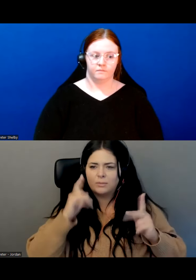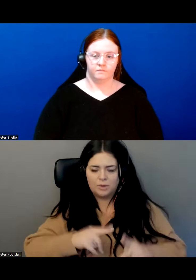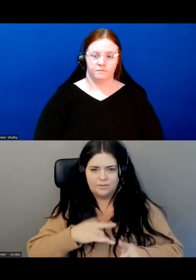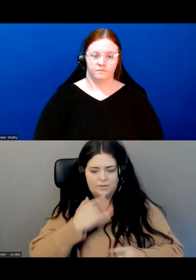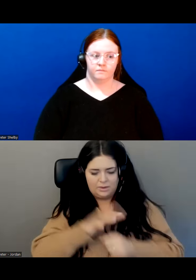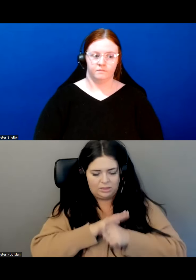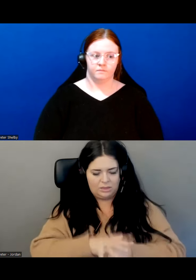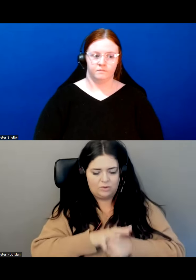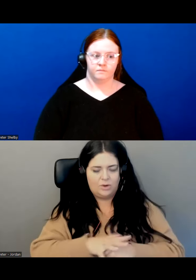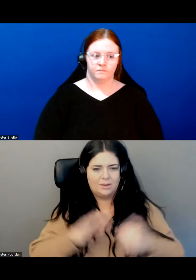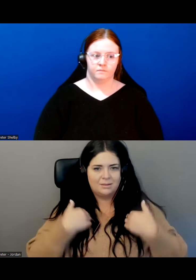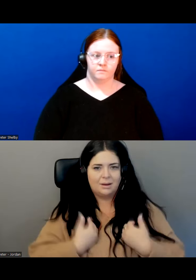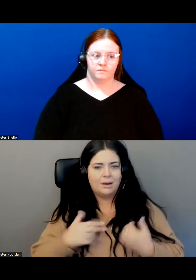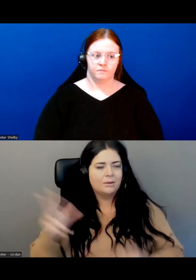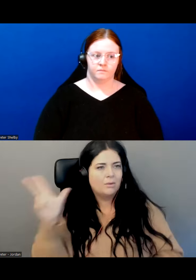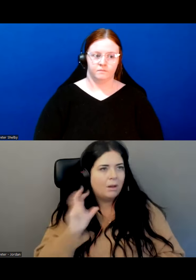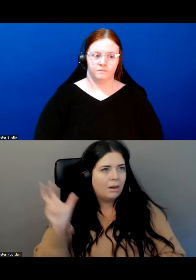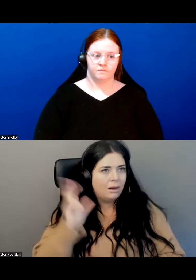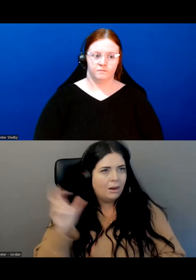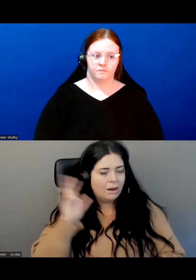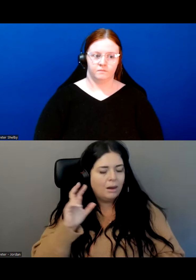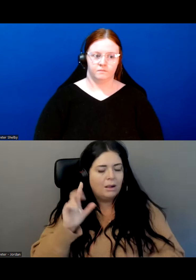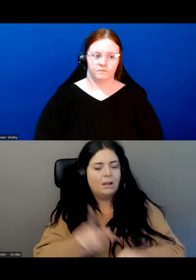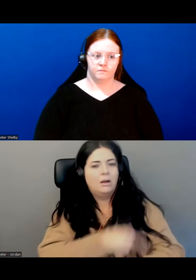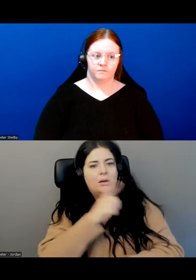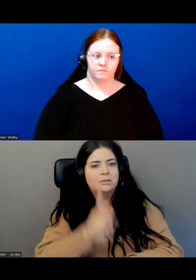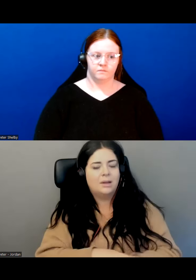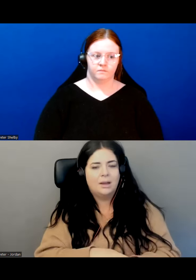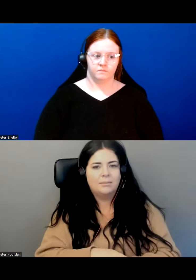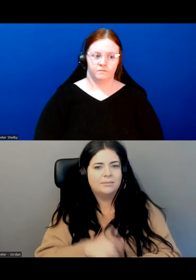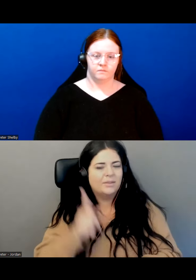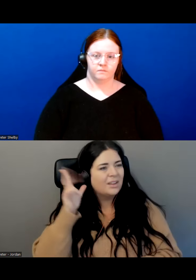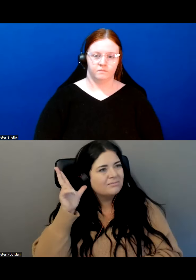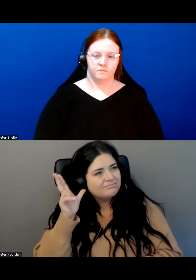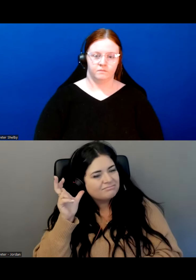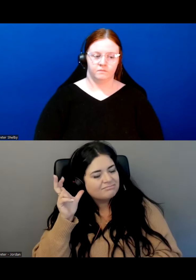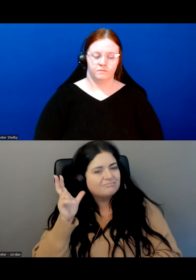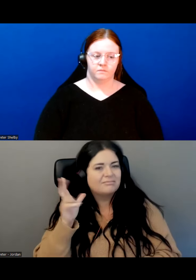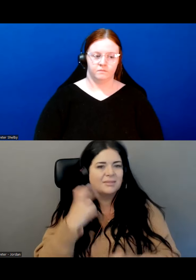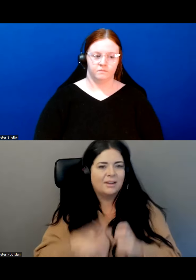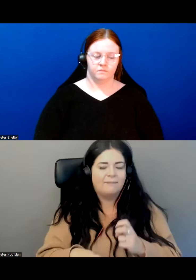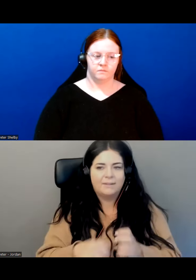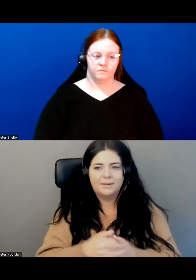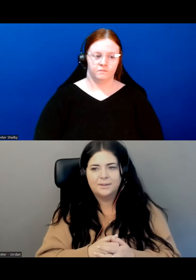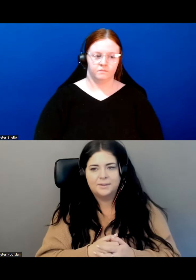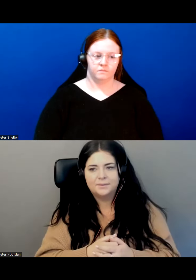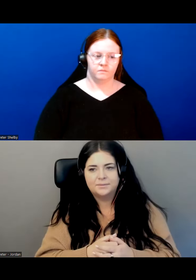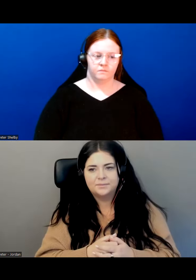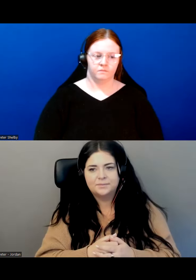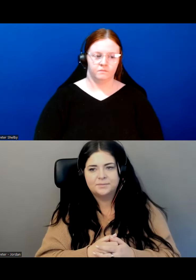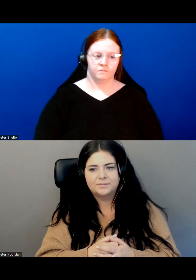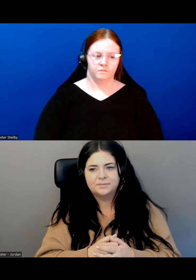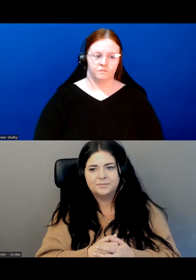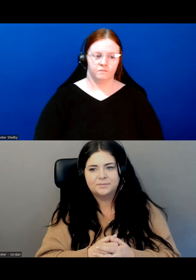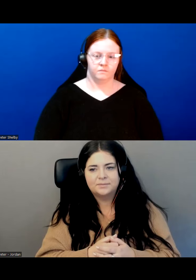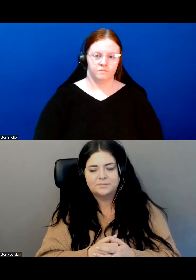tired from having to listen for a long period of time, and they feel like they're straining, particularly in